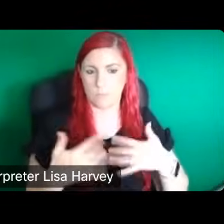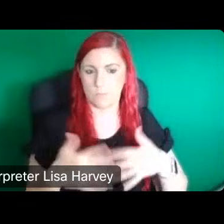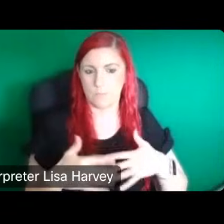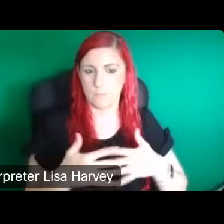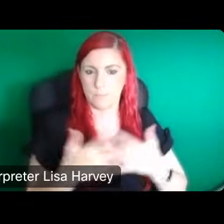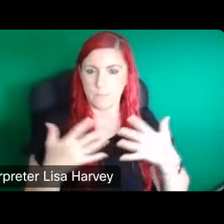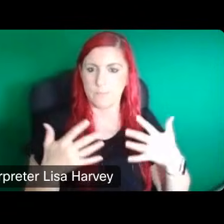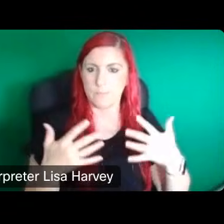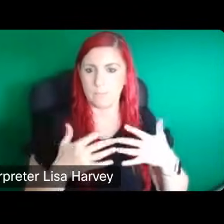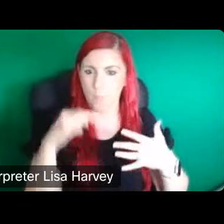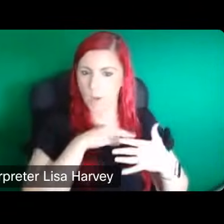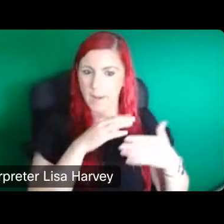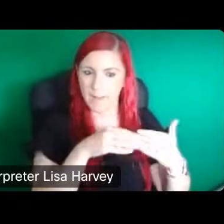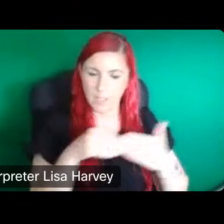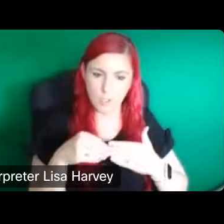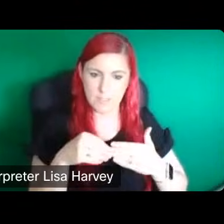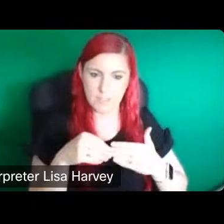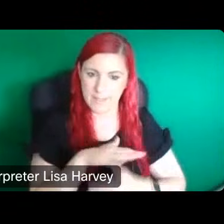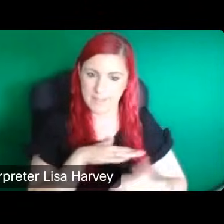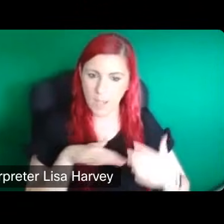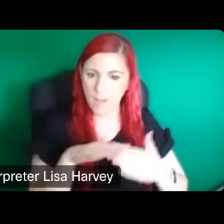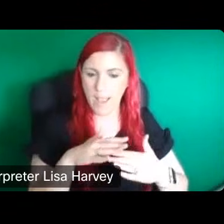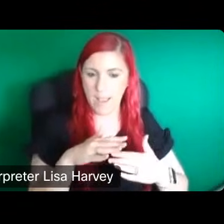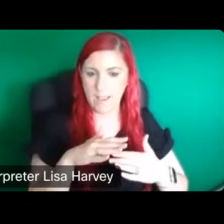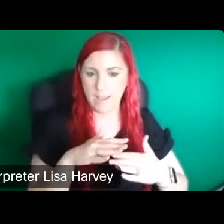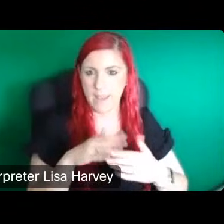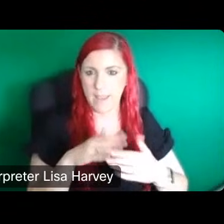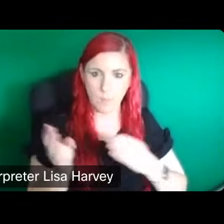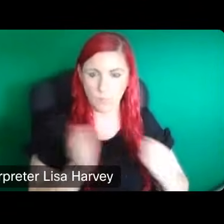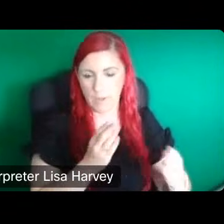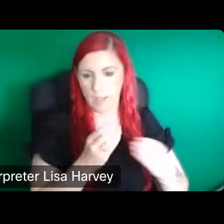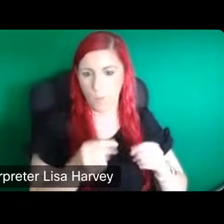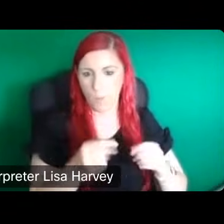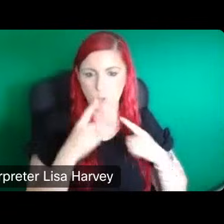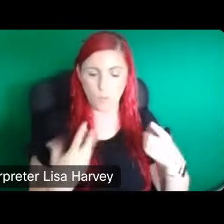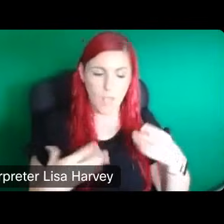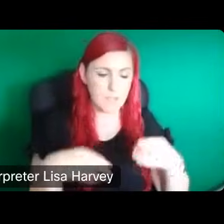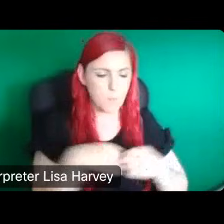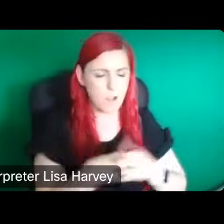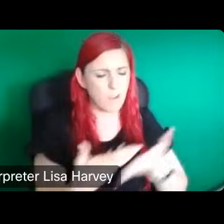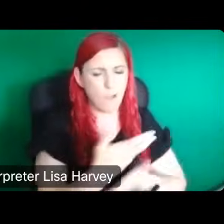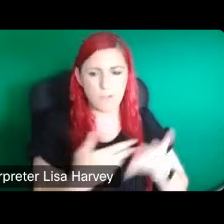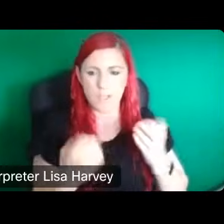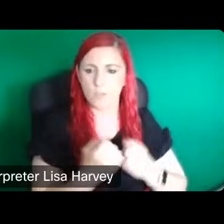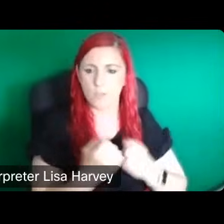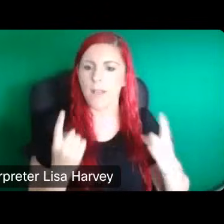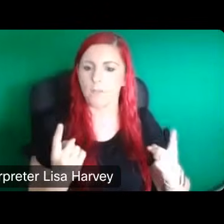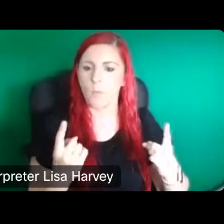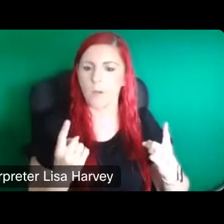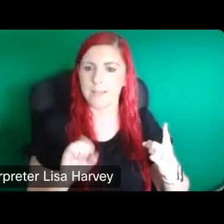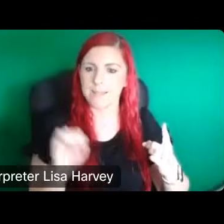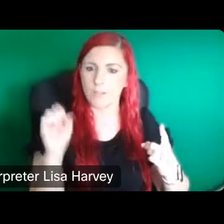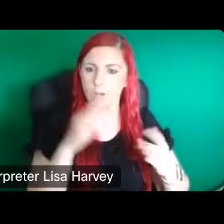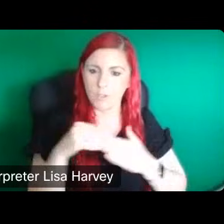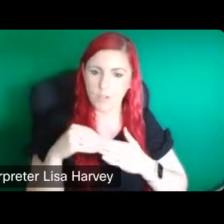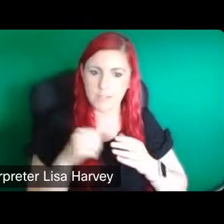area, and I suppose bringing open disclosure to the agenda of our senior leaders and in the clinical forums as